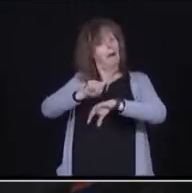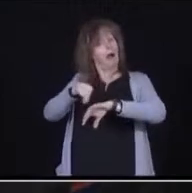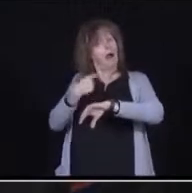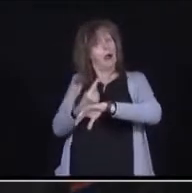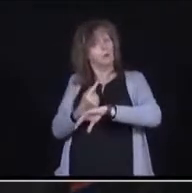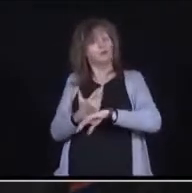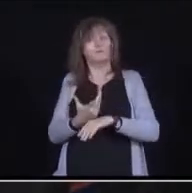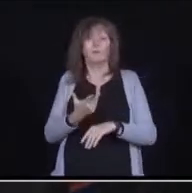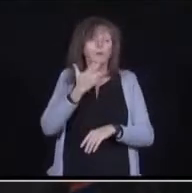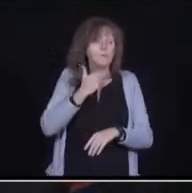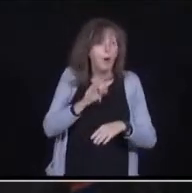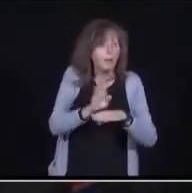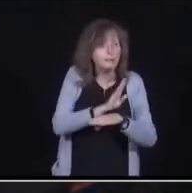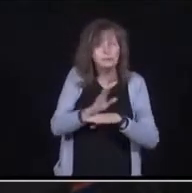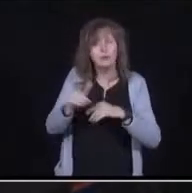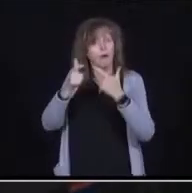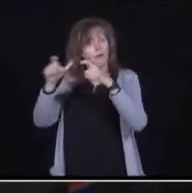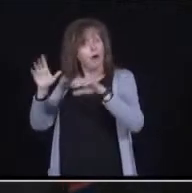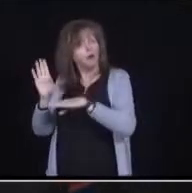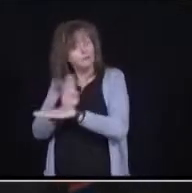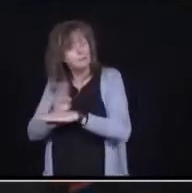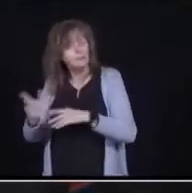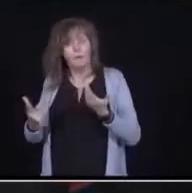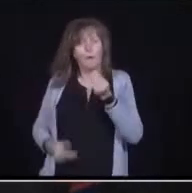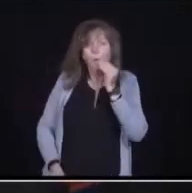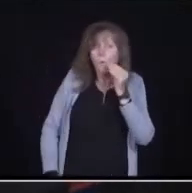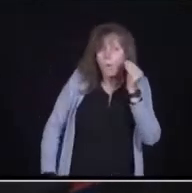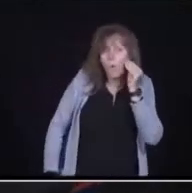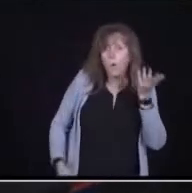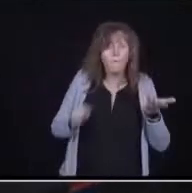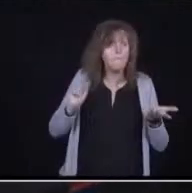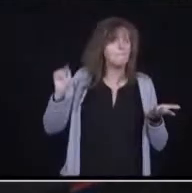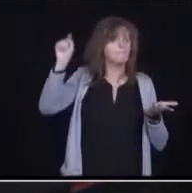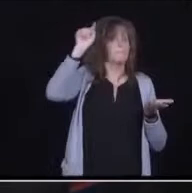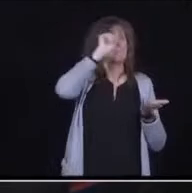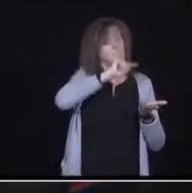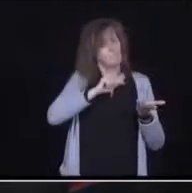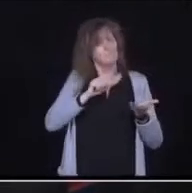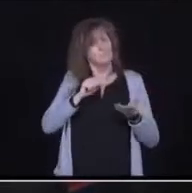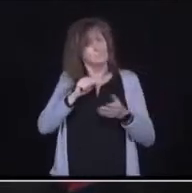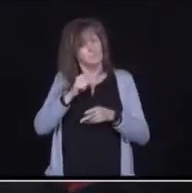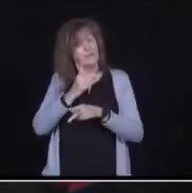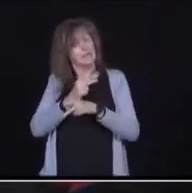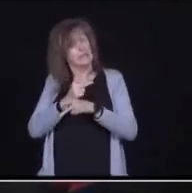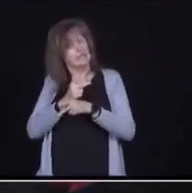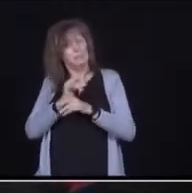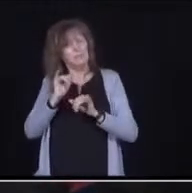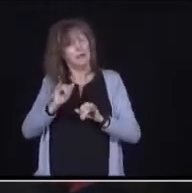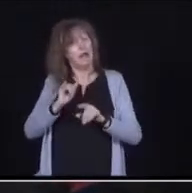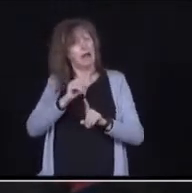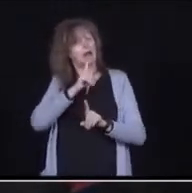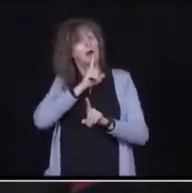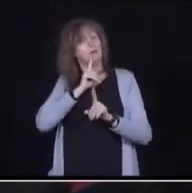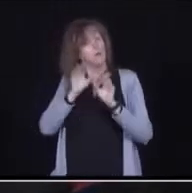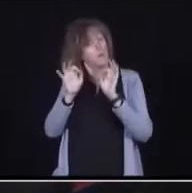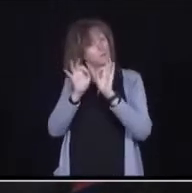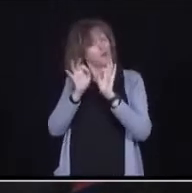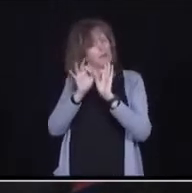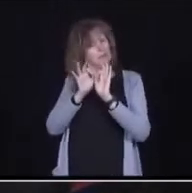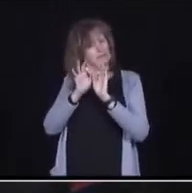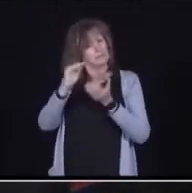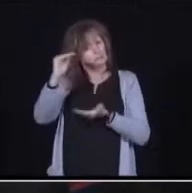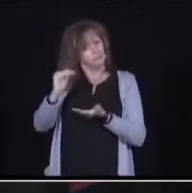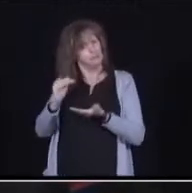and households are able to maintain the electricity rates that they have, and